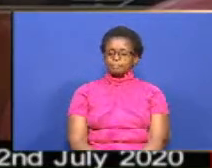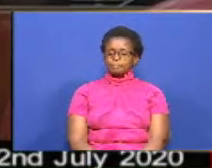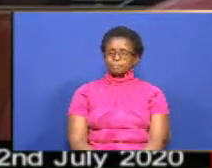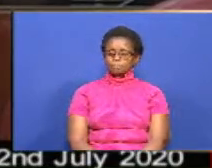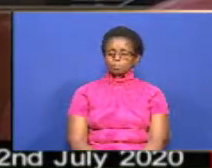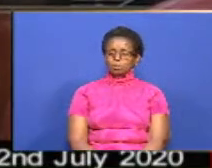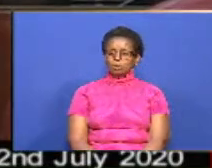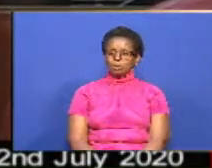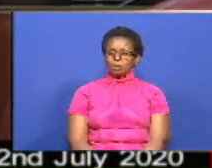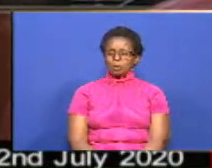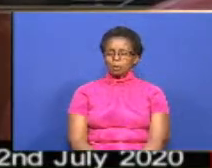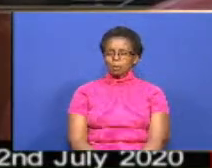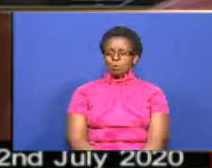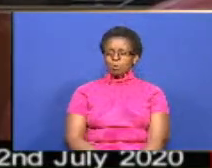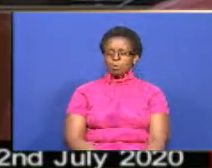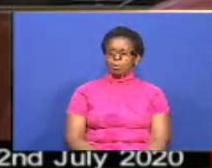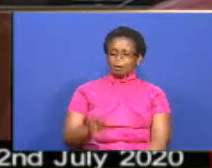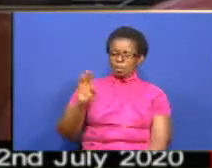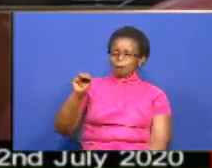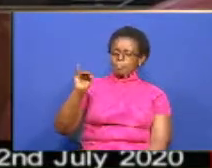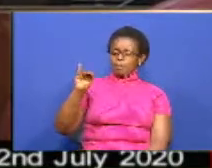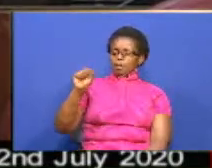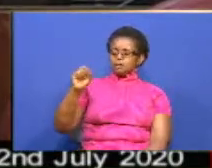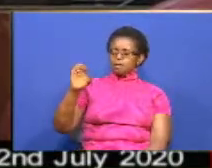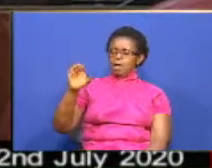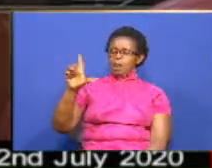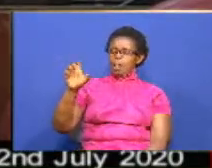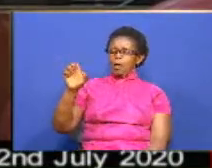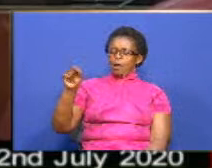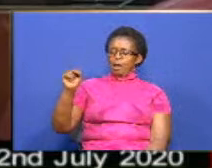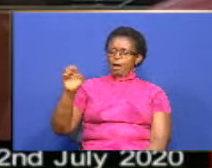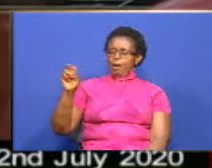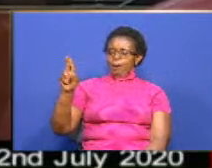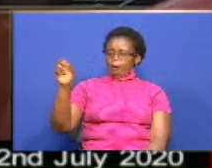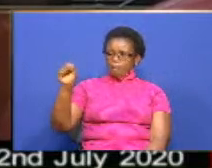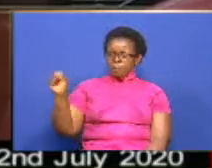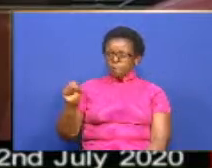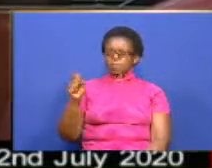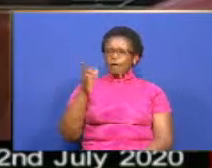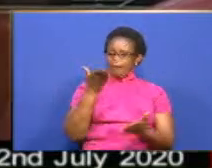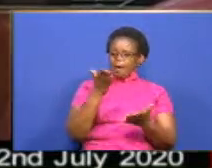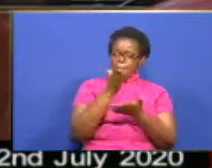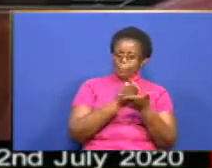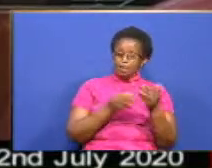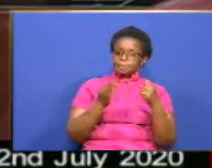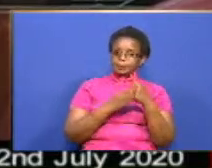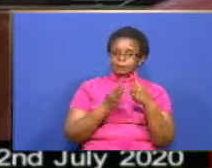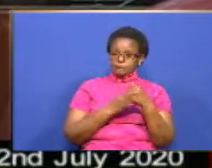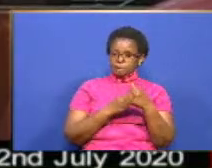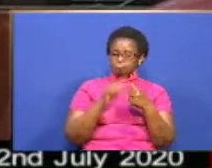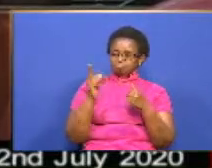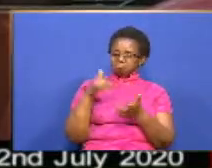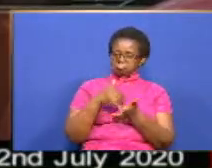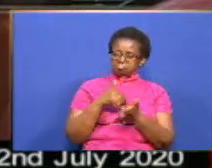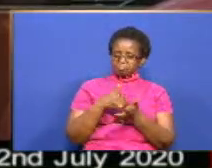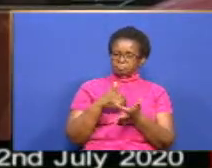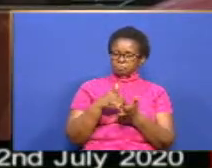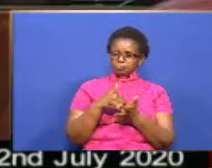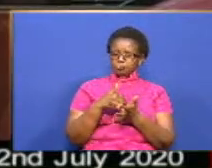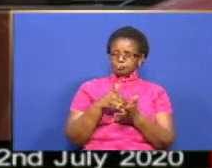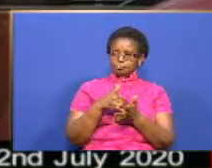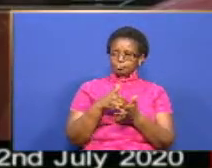next provisions, miscellaneous, are contained within Part 8. Again, that will cover the issues of